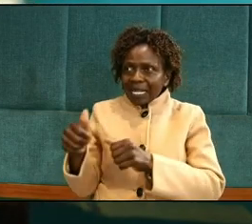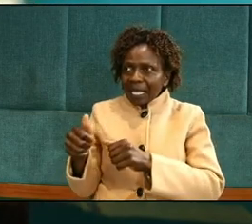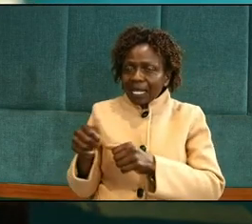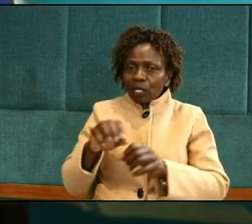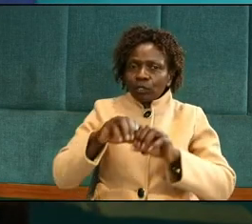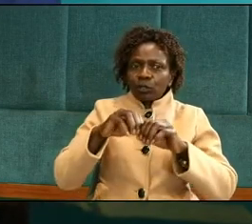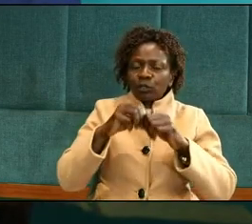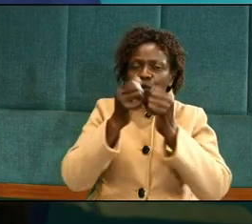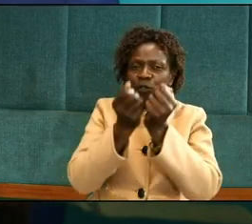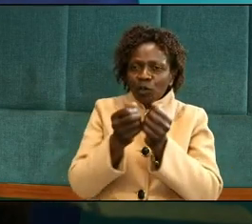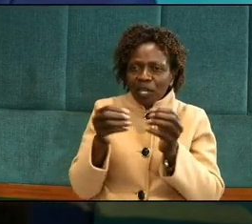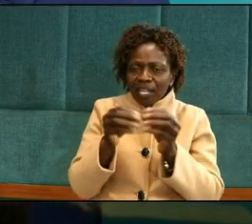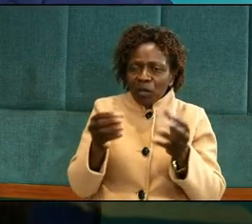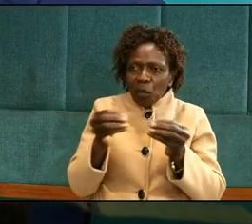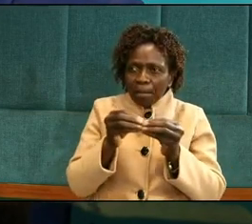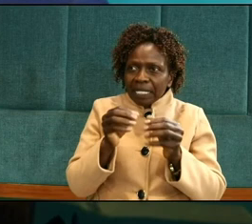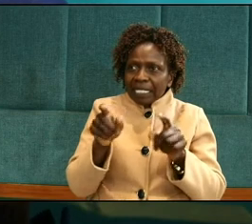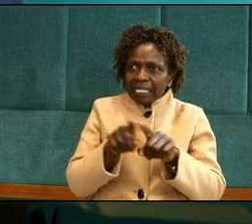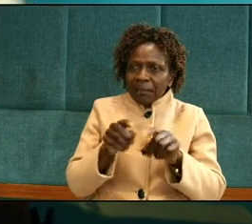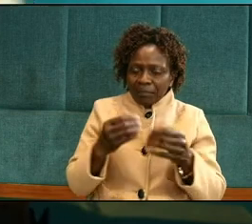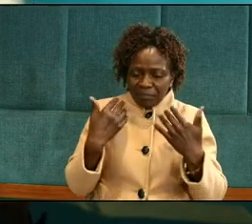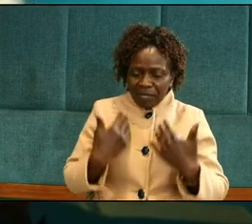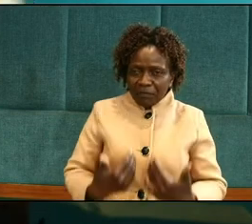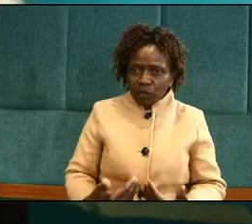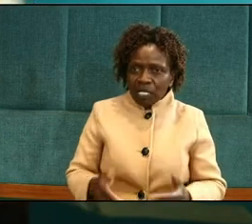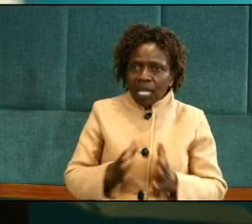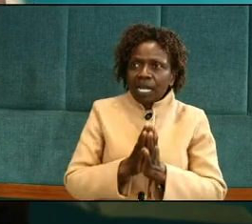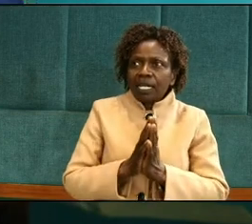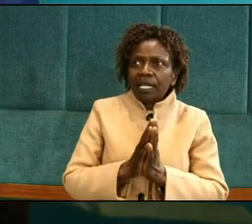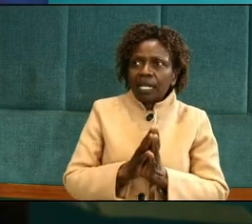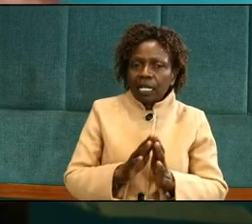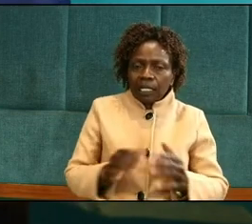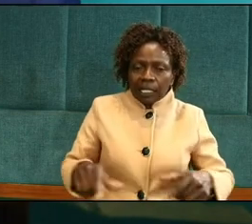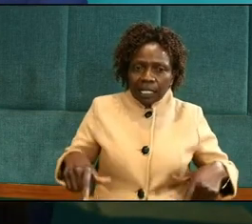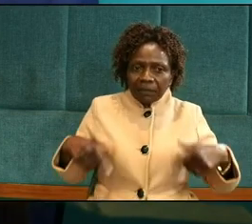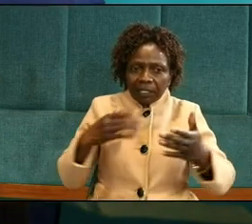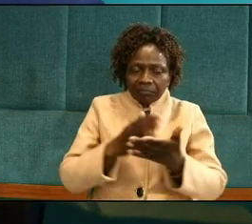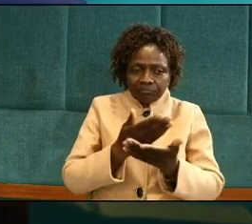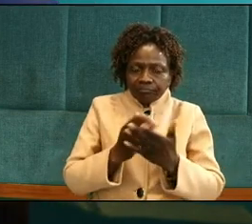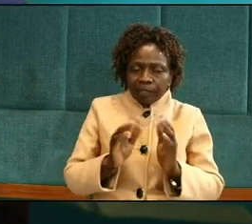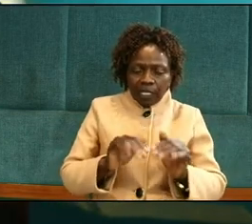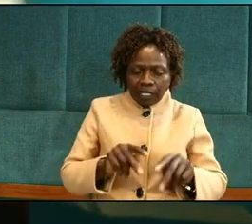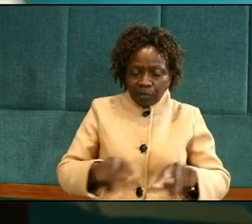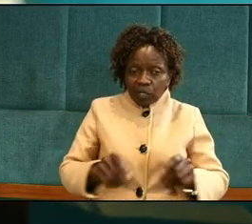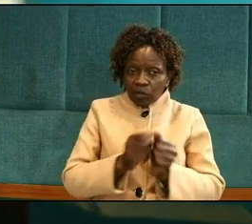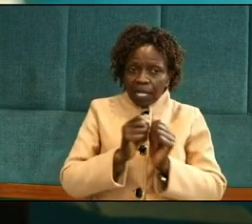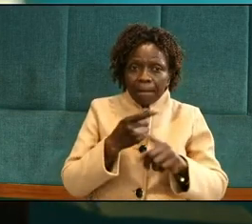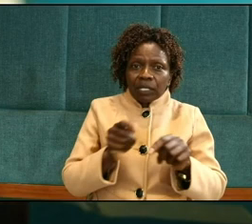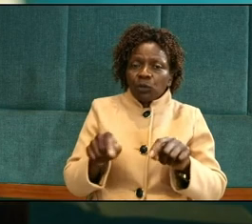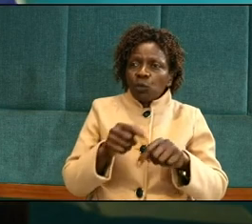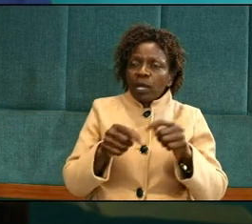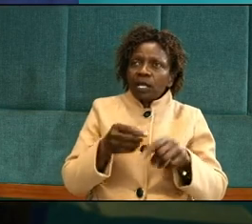social gathering where you meet as individuals and live and share space together. But when